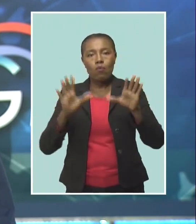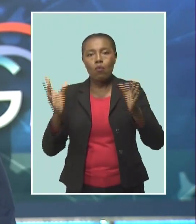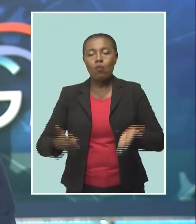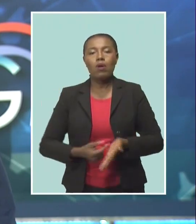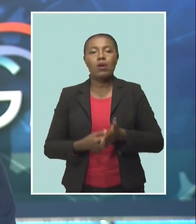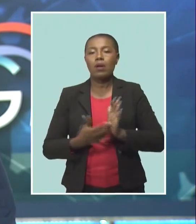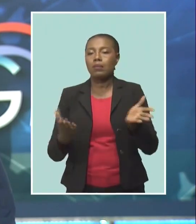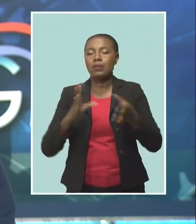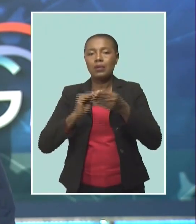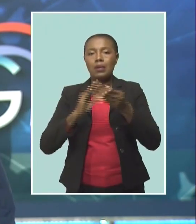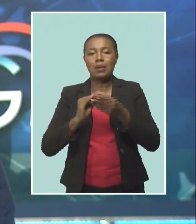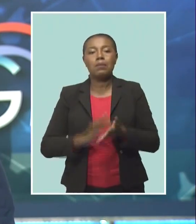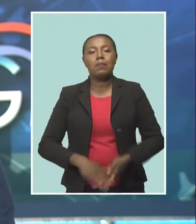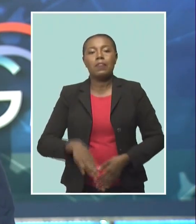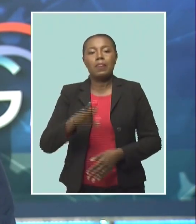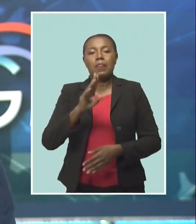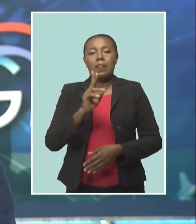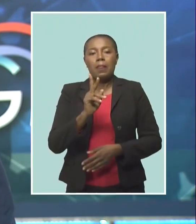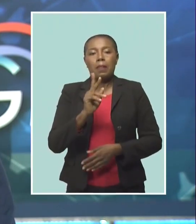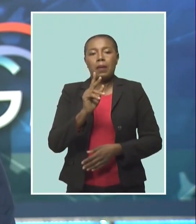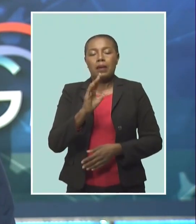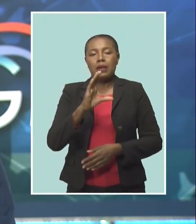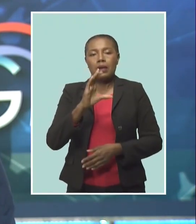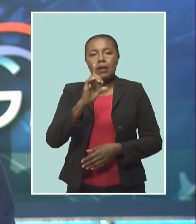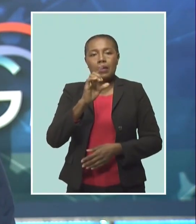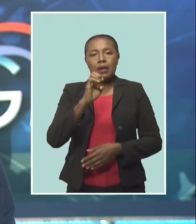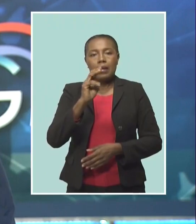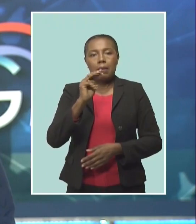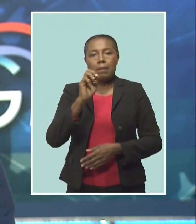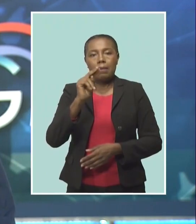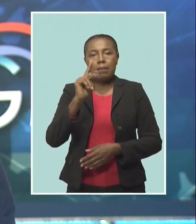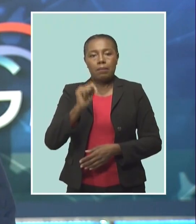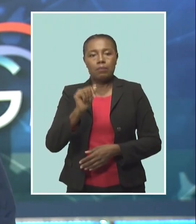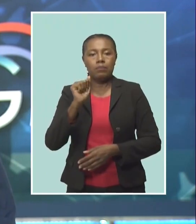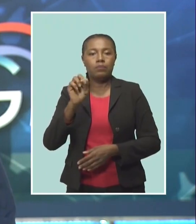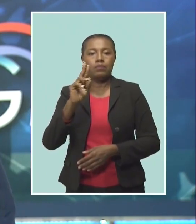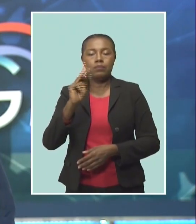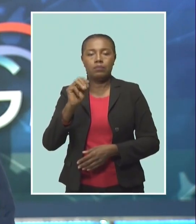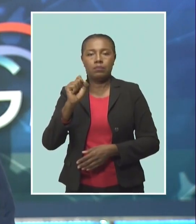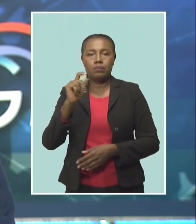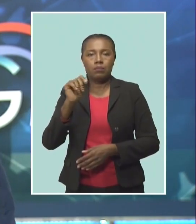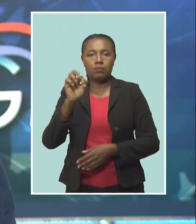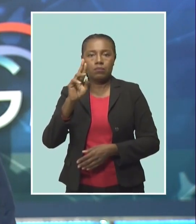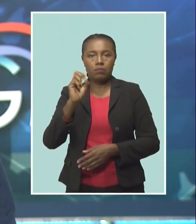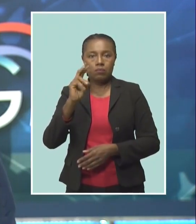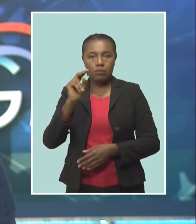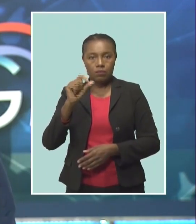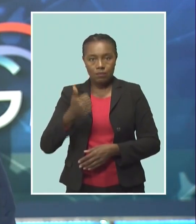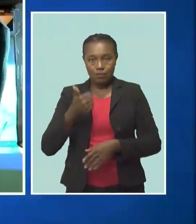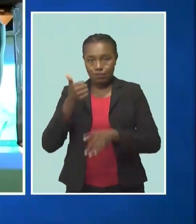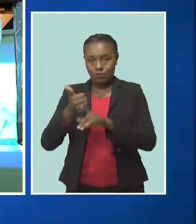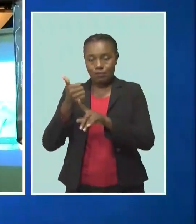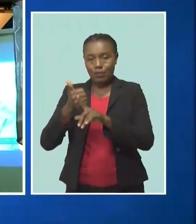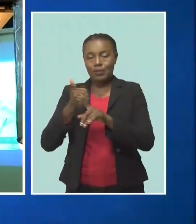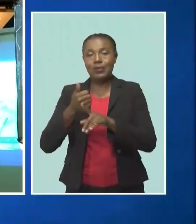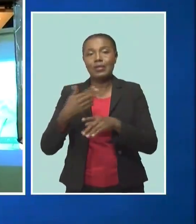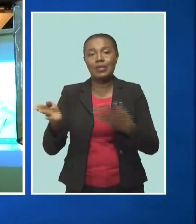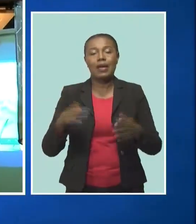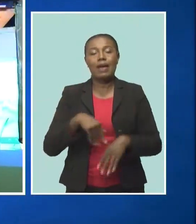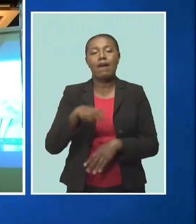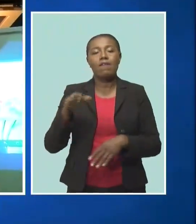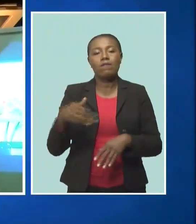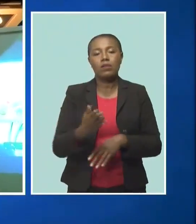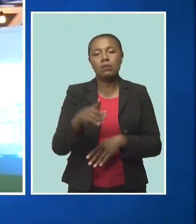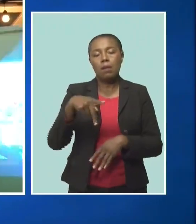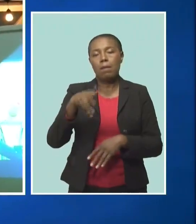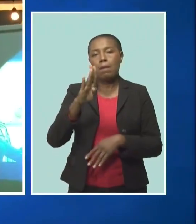was immortalized in a painting by award-winning fine artist Wayne Sandiford. It was unveiled at Fisherman's Pub in